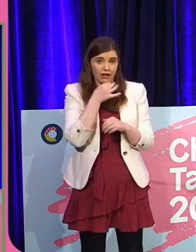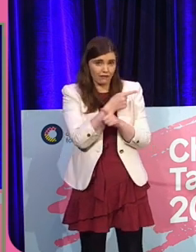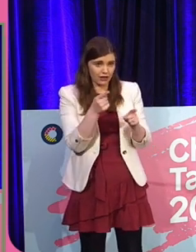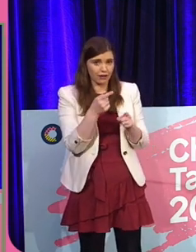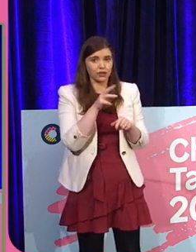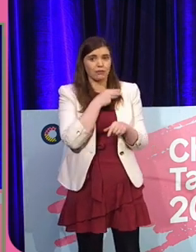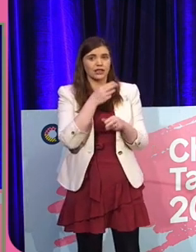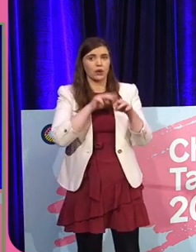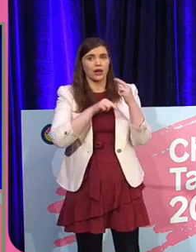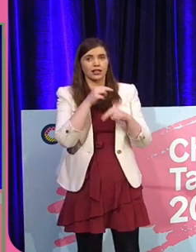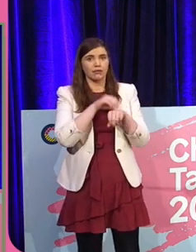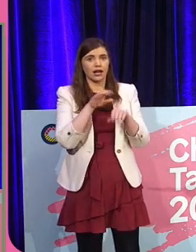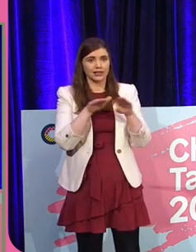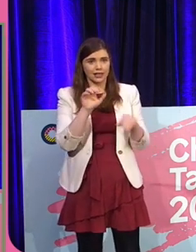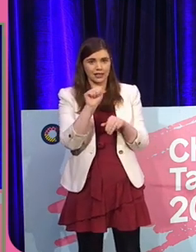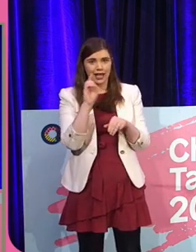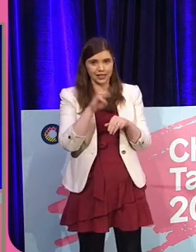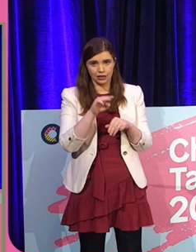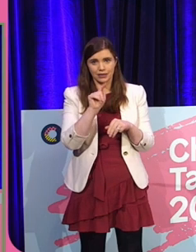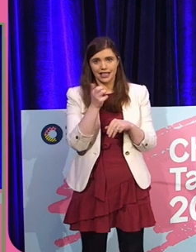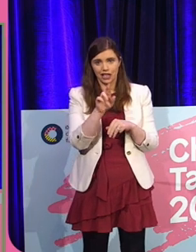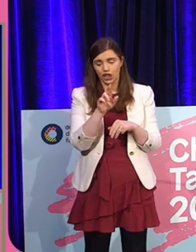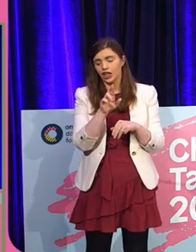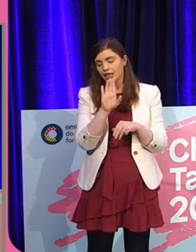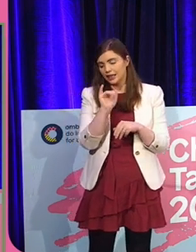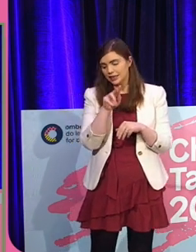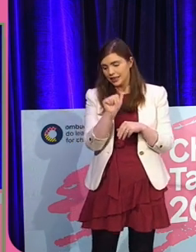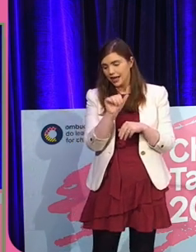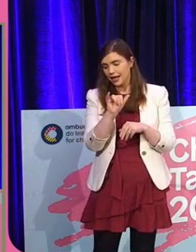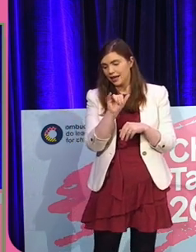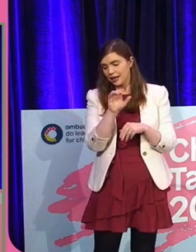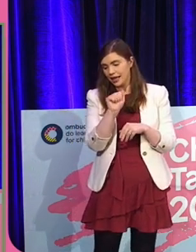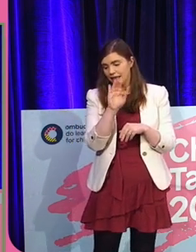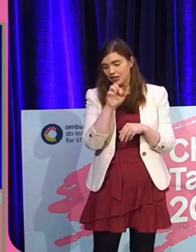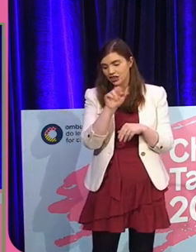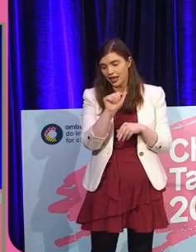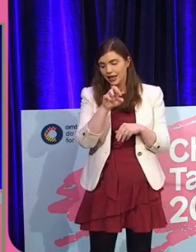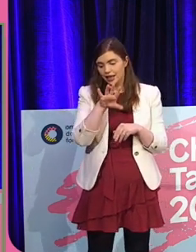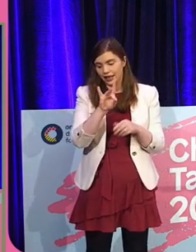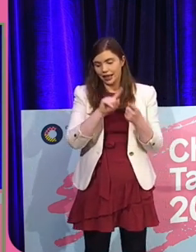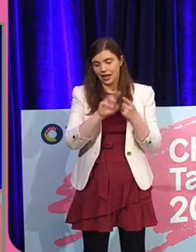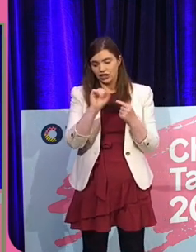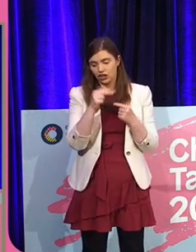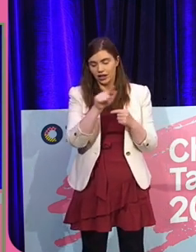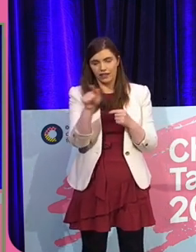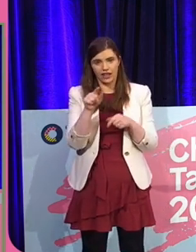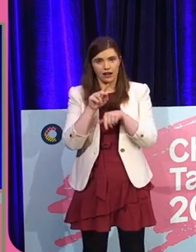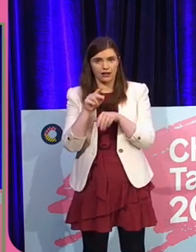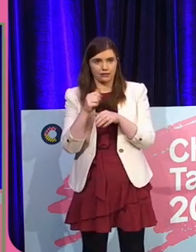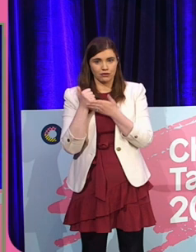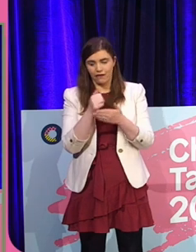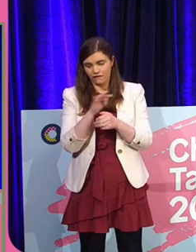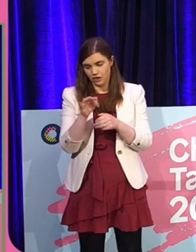Please welcome to the stage Adam, Taylor, Lydia, Alicia, Ethan, Nick, and Sean, and their mentors from Music